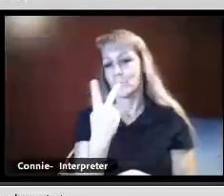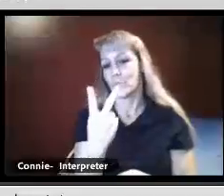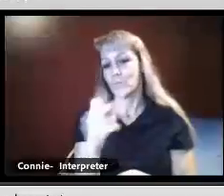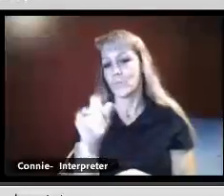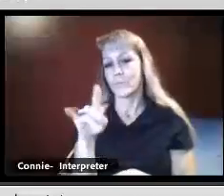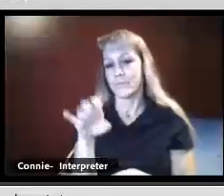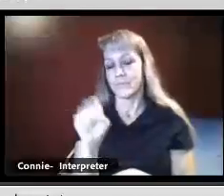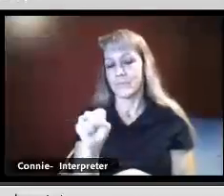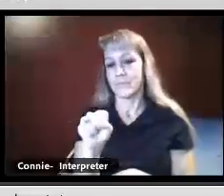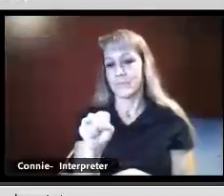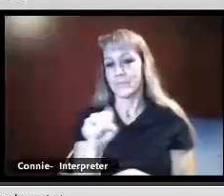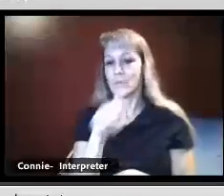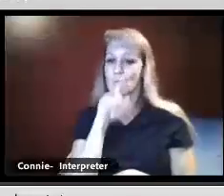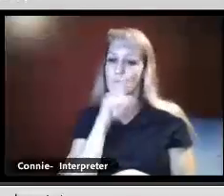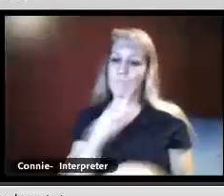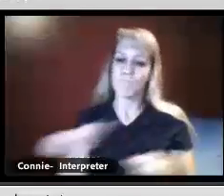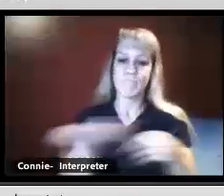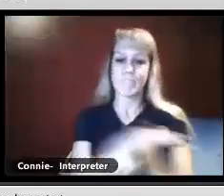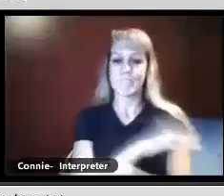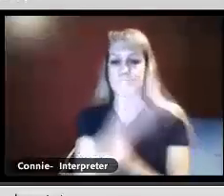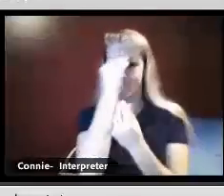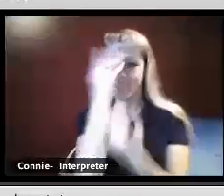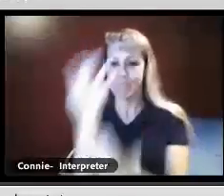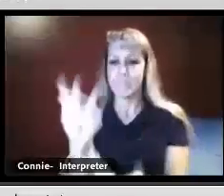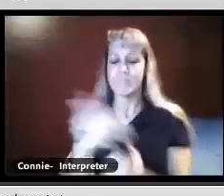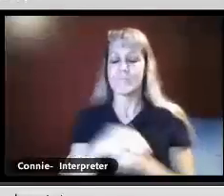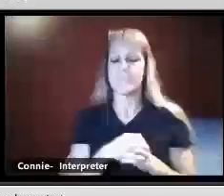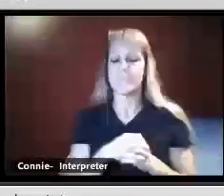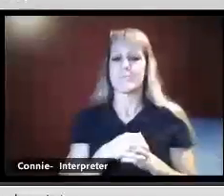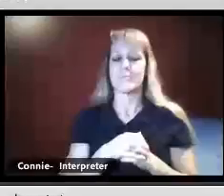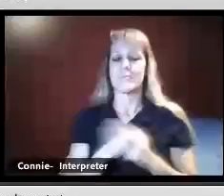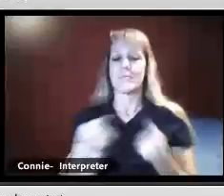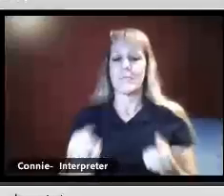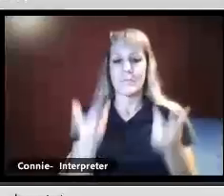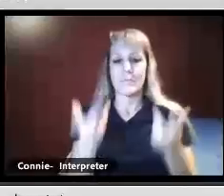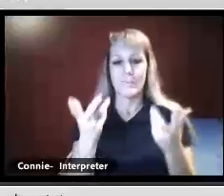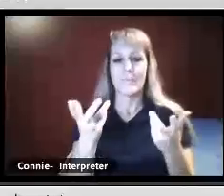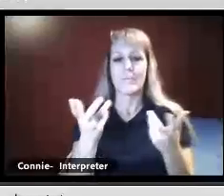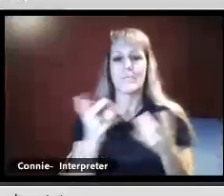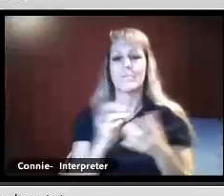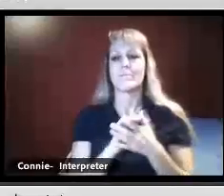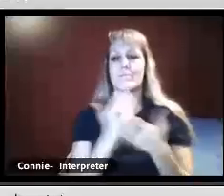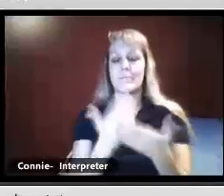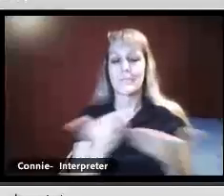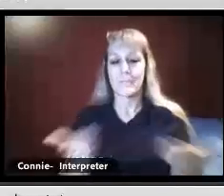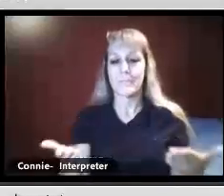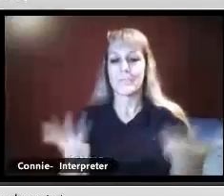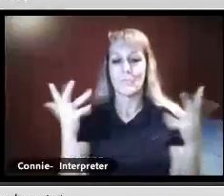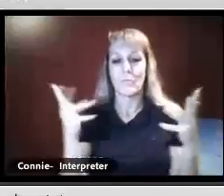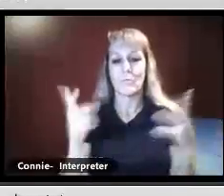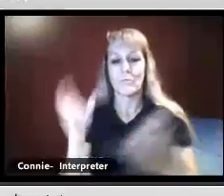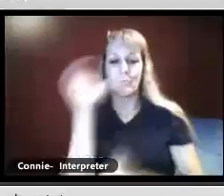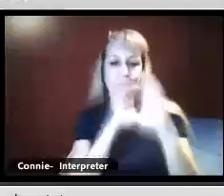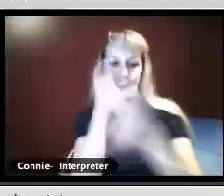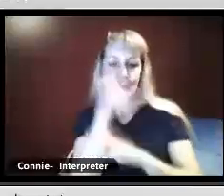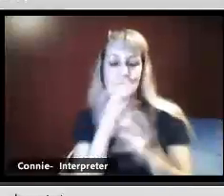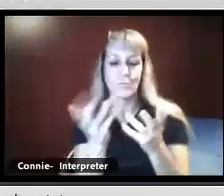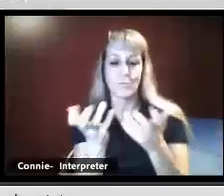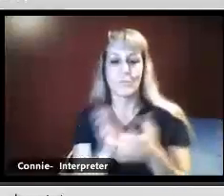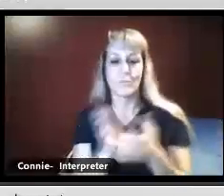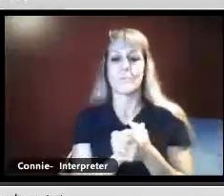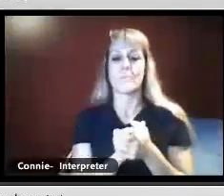very comprehensive and that contain a lot of the kinds of materials we're already looking for. What